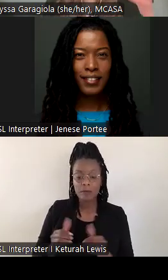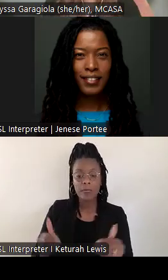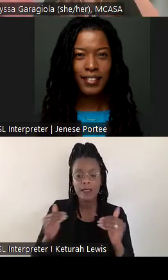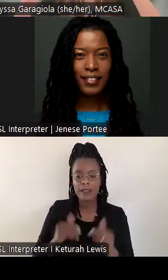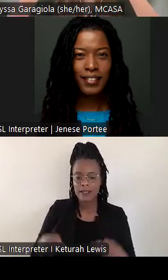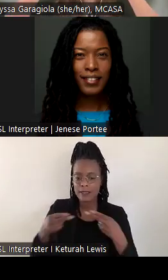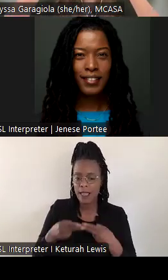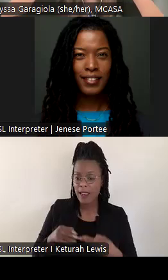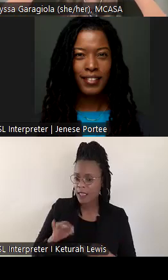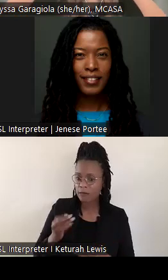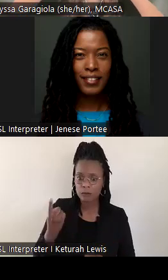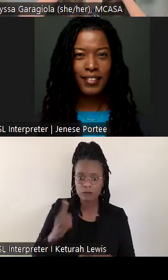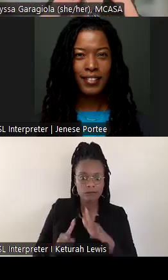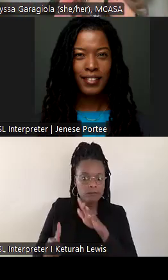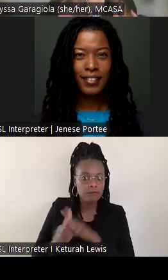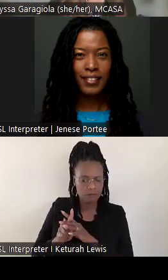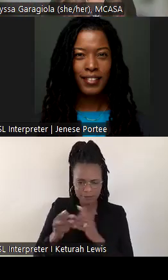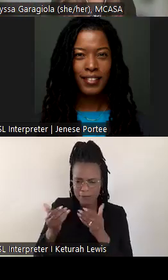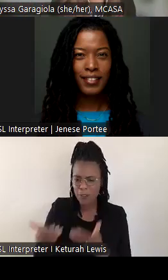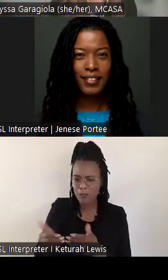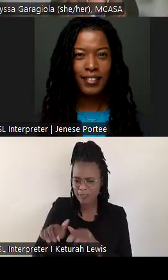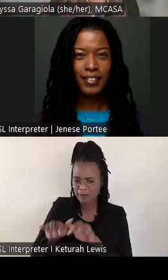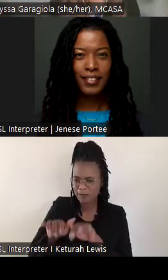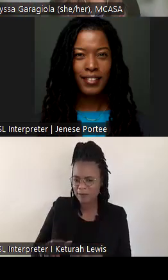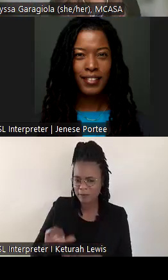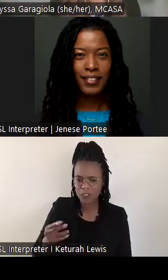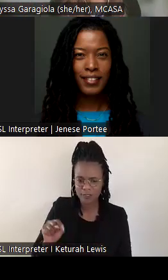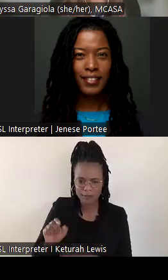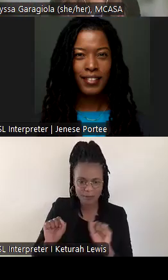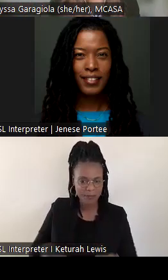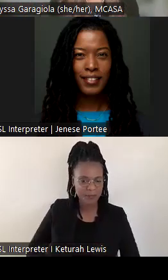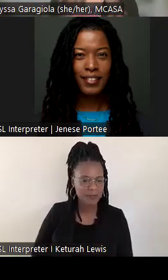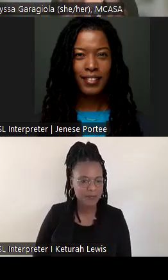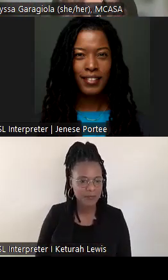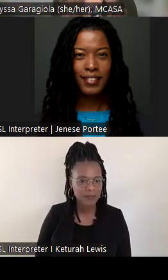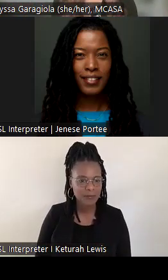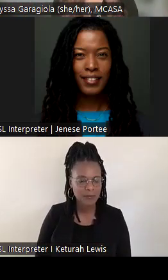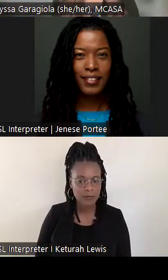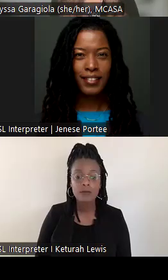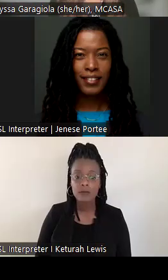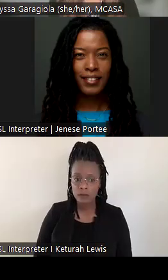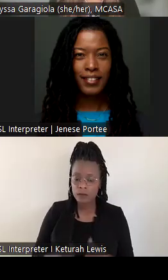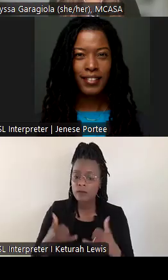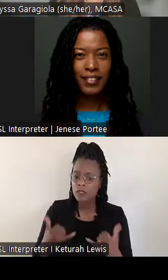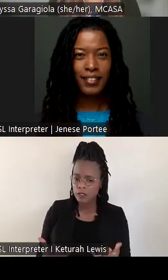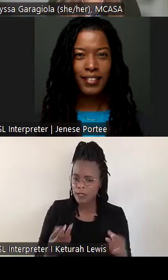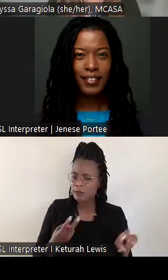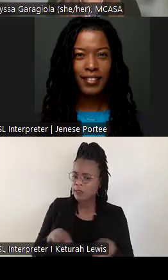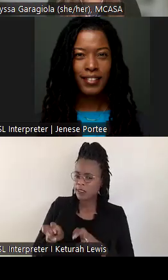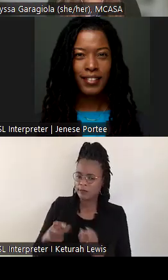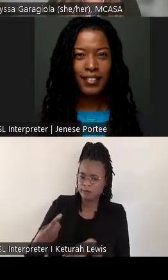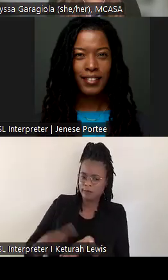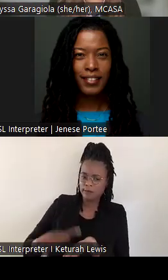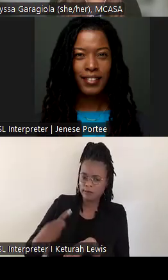free if anyone else has any ideas, you can pop those into the chat. All right, so now we're going to shift gears a little bit and talk